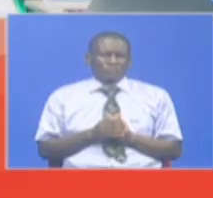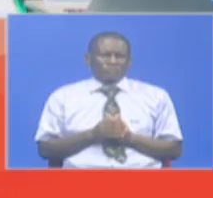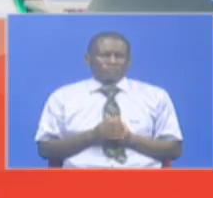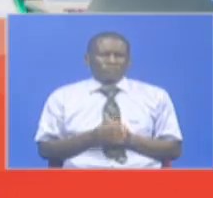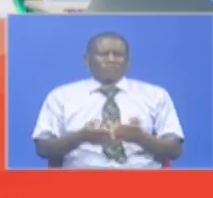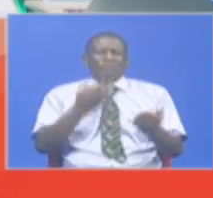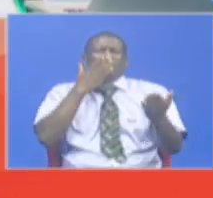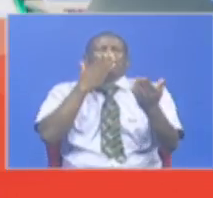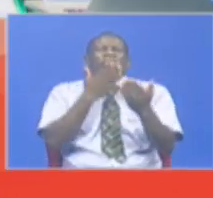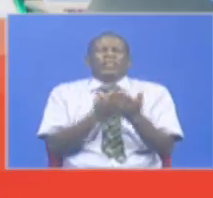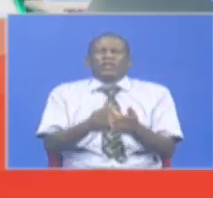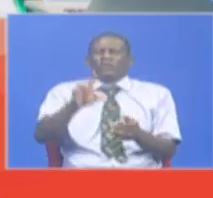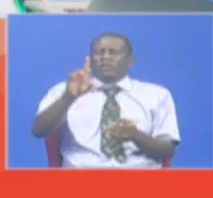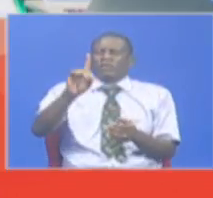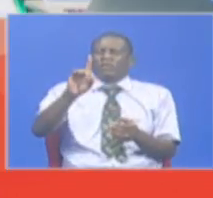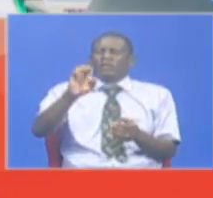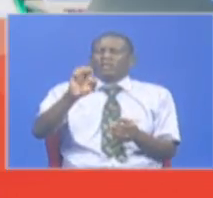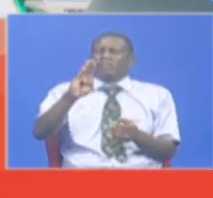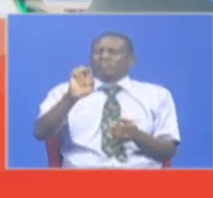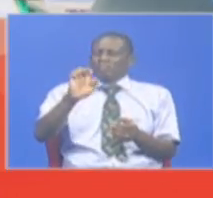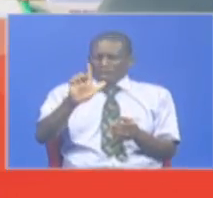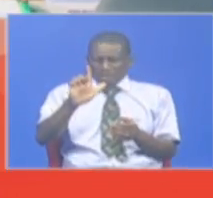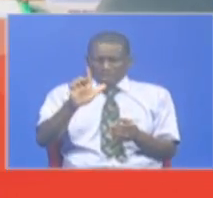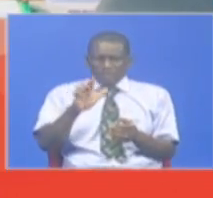Thank you, Debal, for having me on the show.